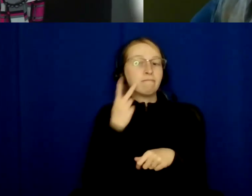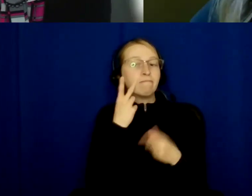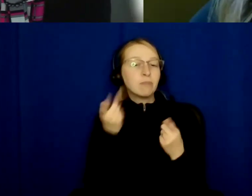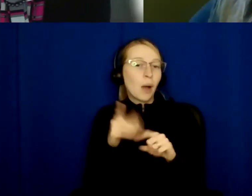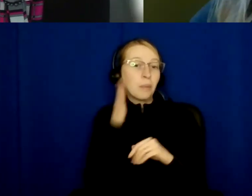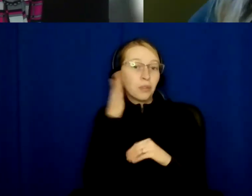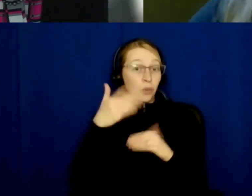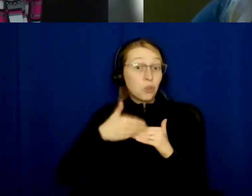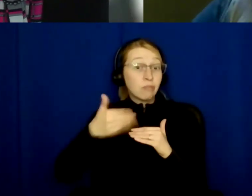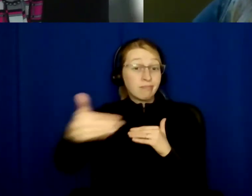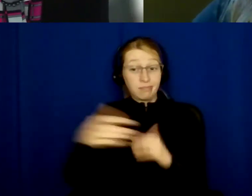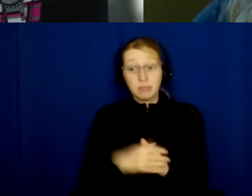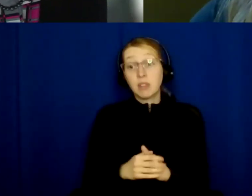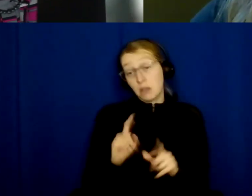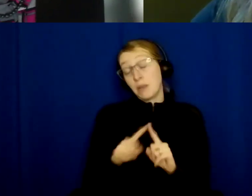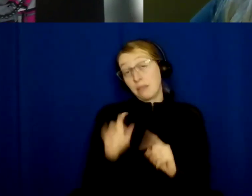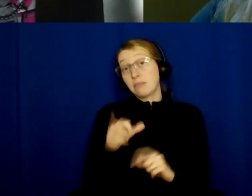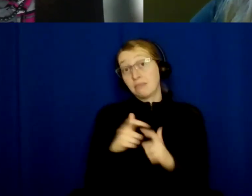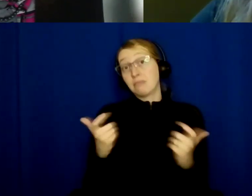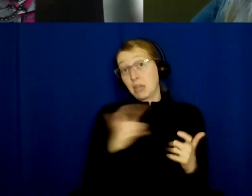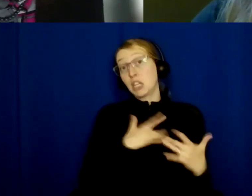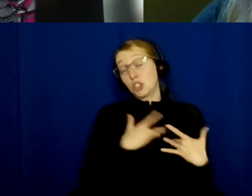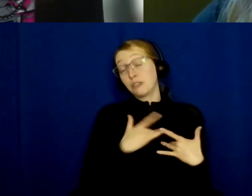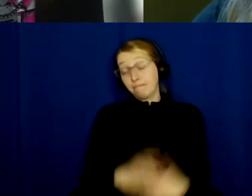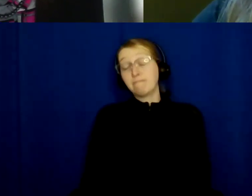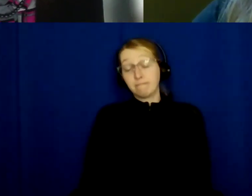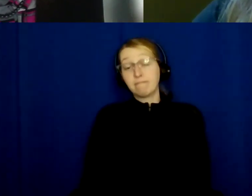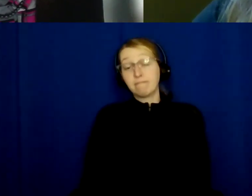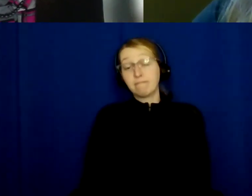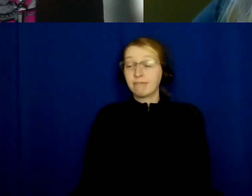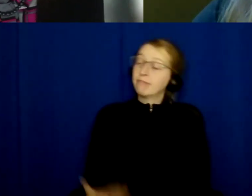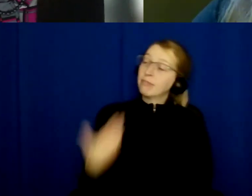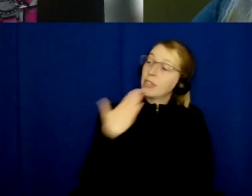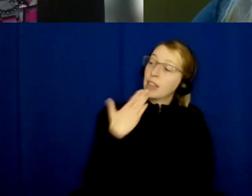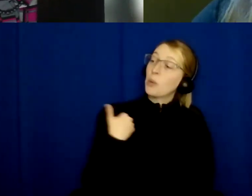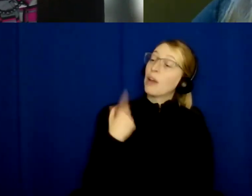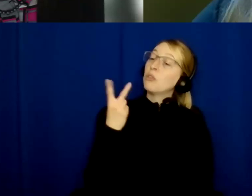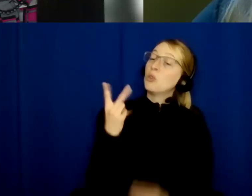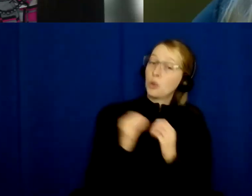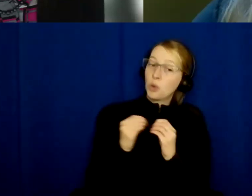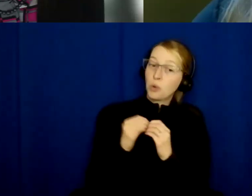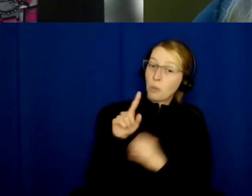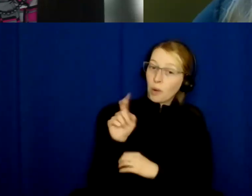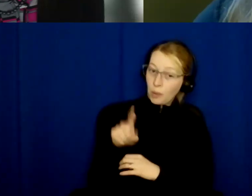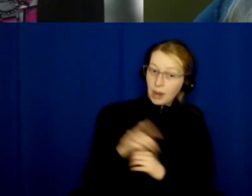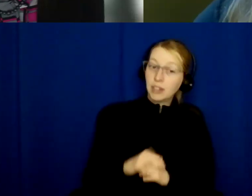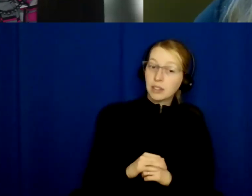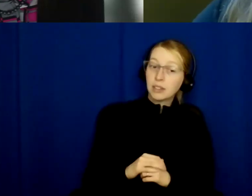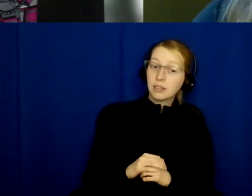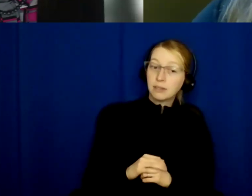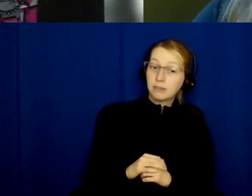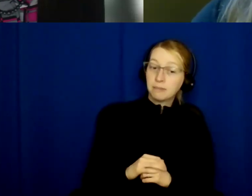it is a concern. Thank you. And then we have two more that we will take before we go to the